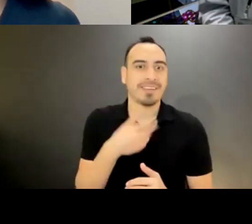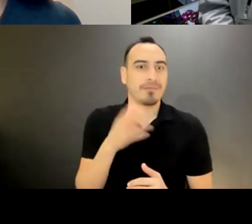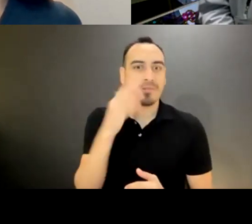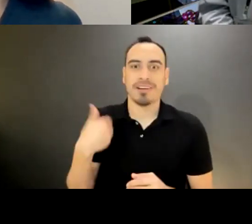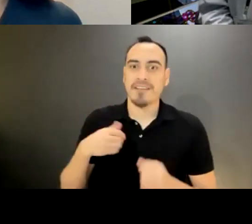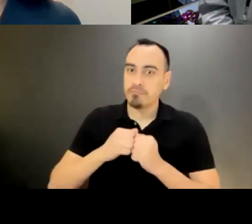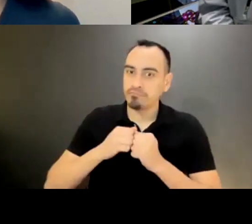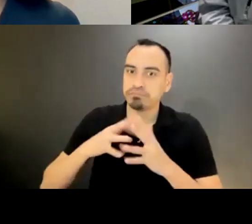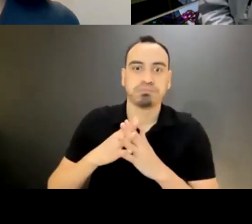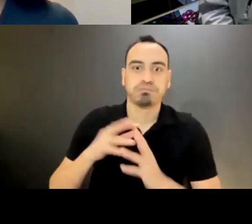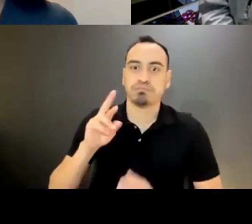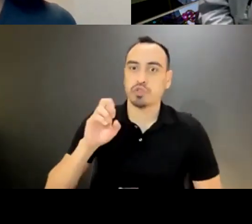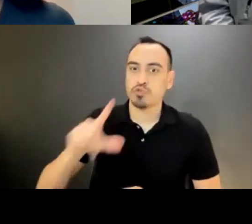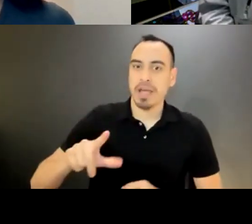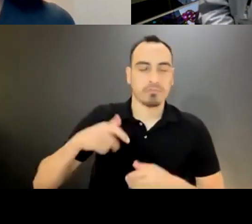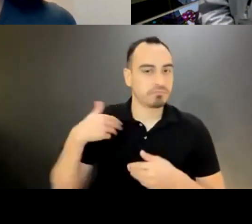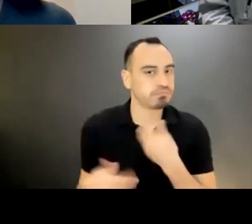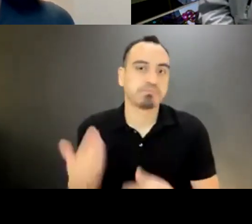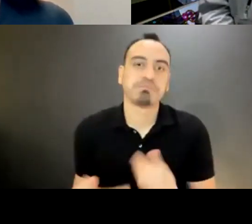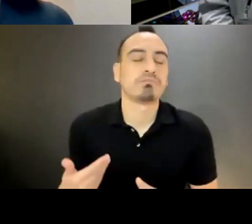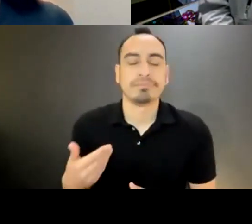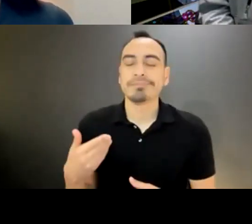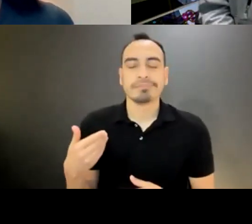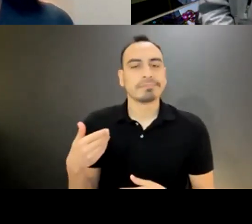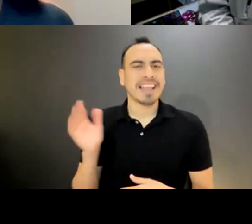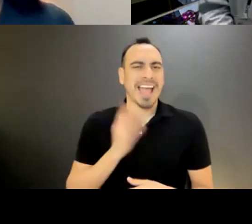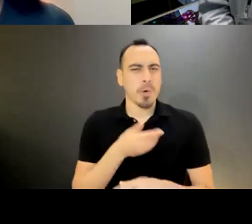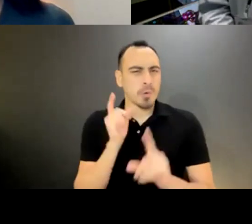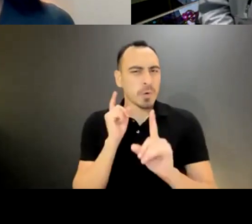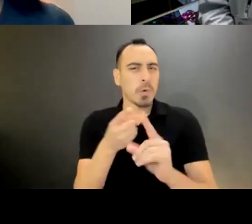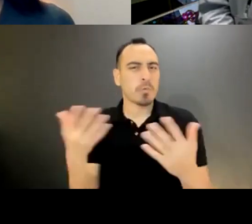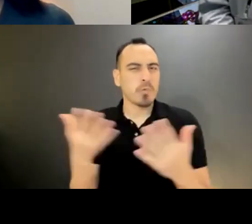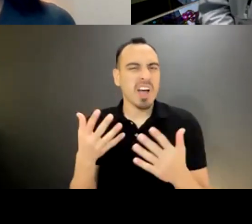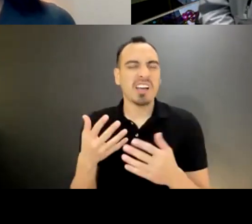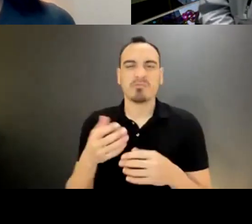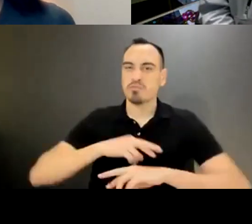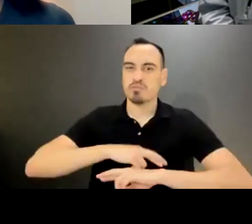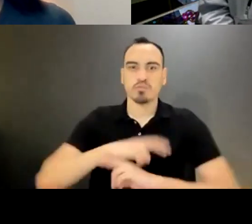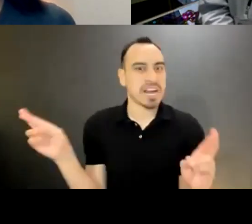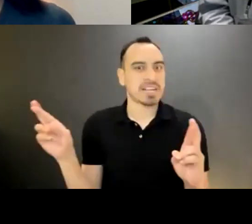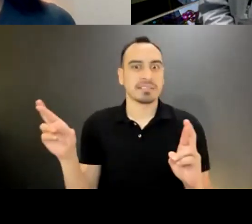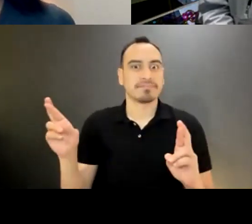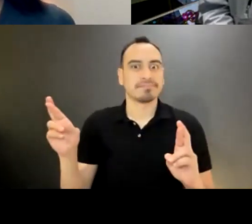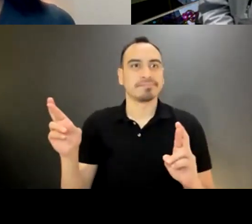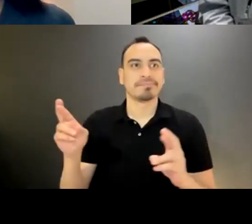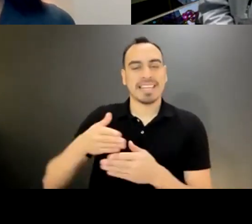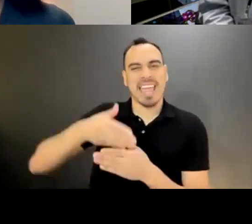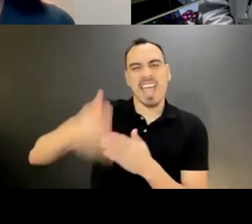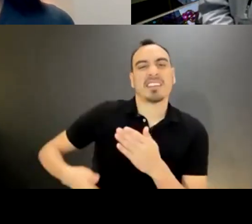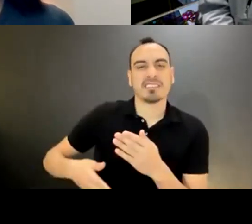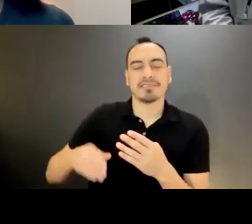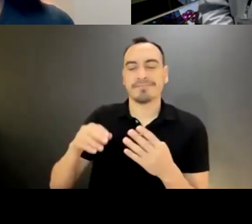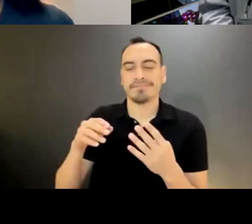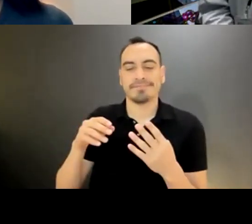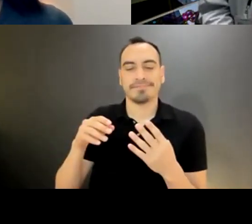the goal nationally is to have it enrolled by the end of the first week in February, so that results